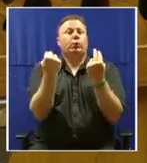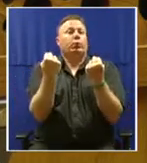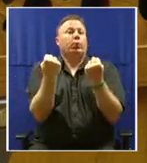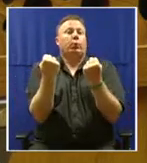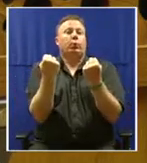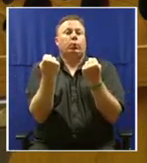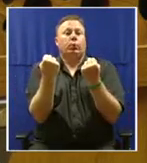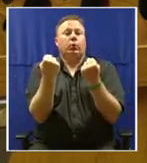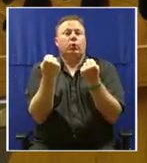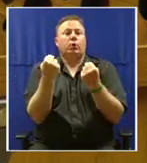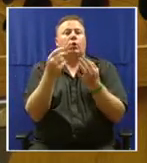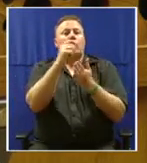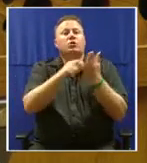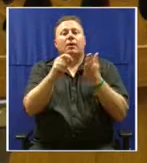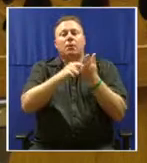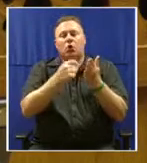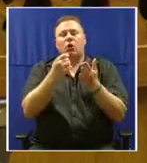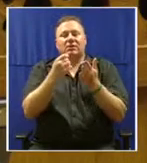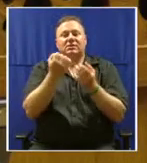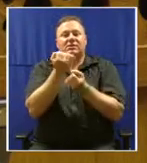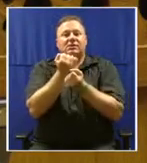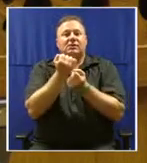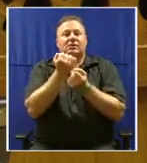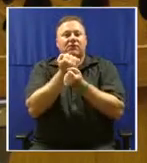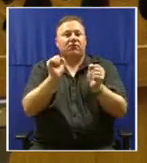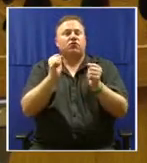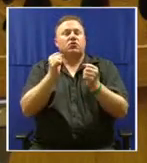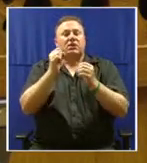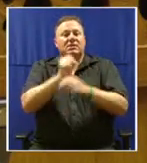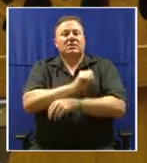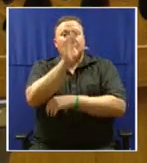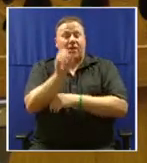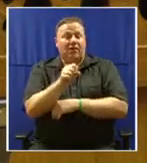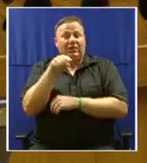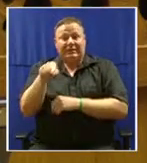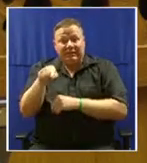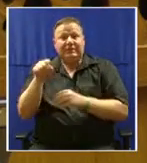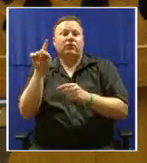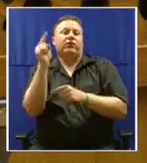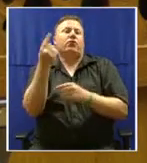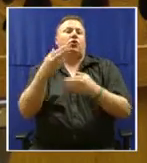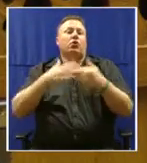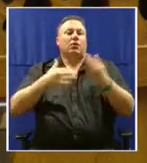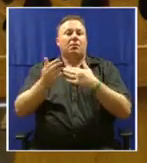a democratic South Africa, is now a reality in the making.